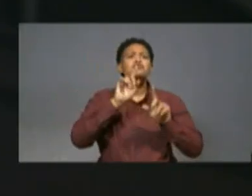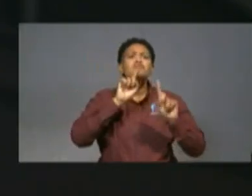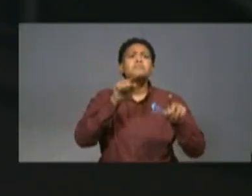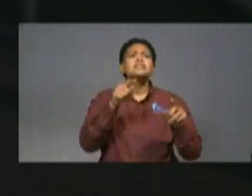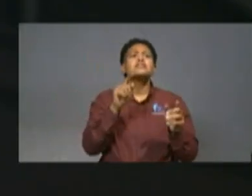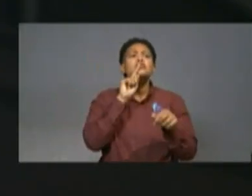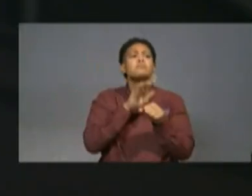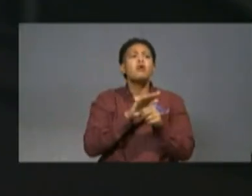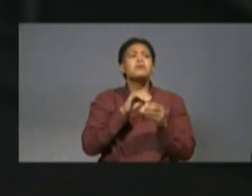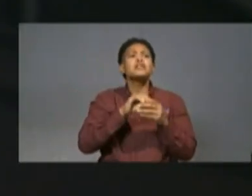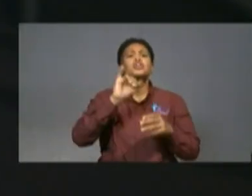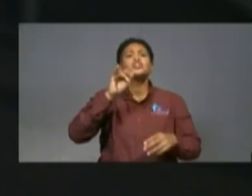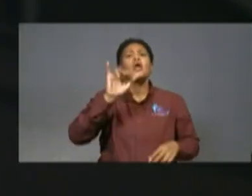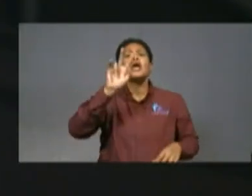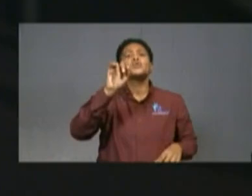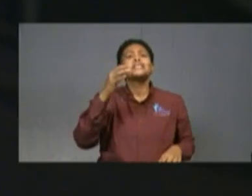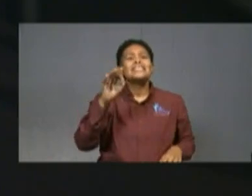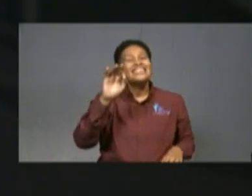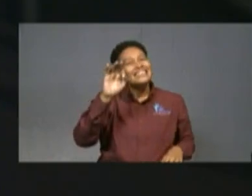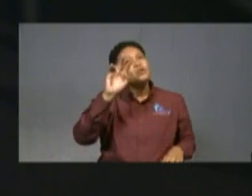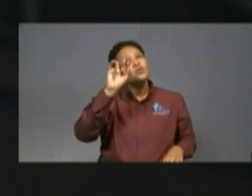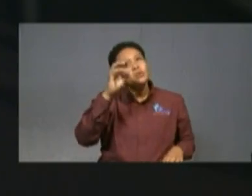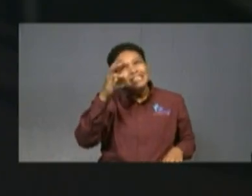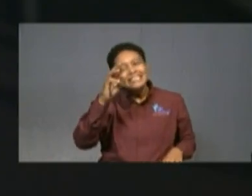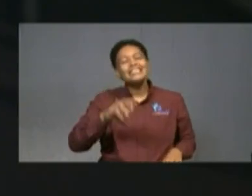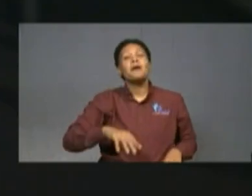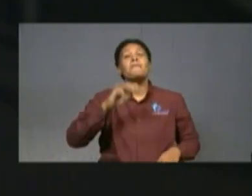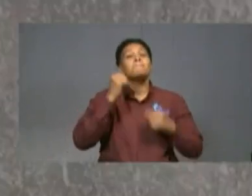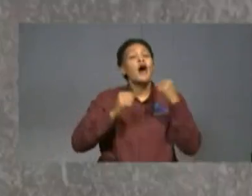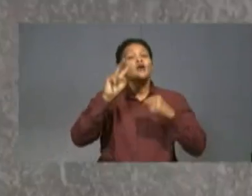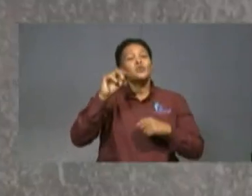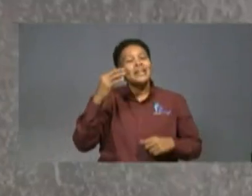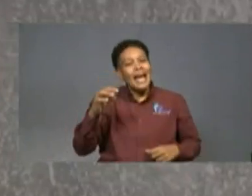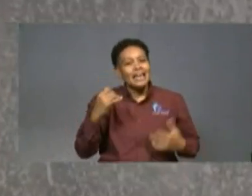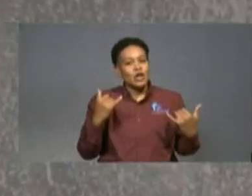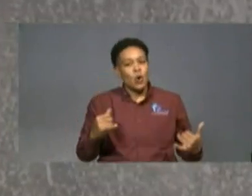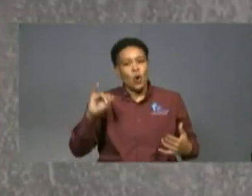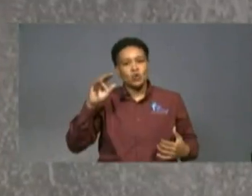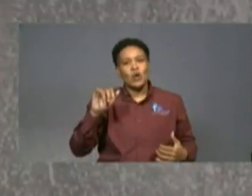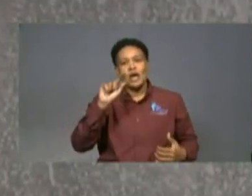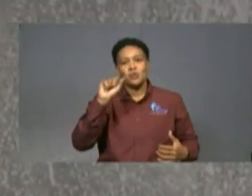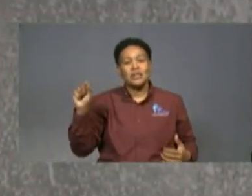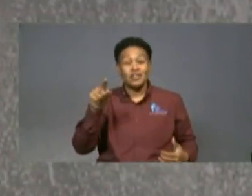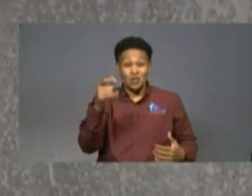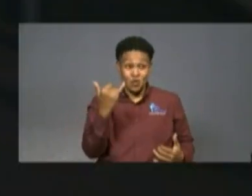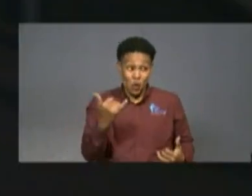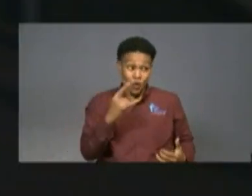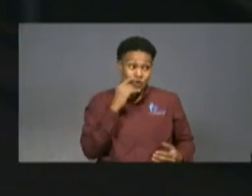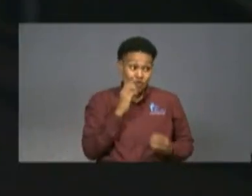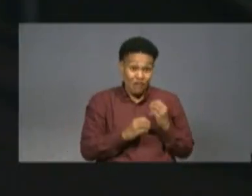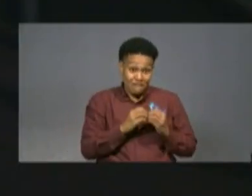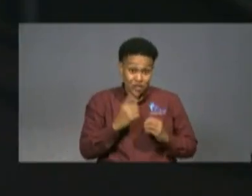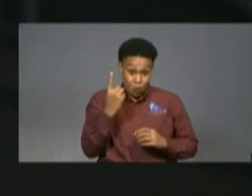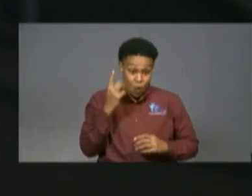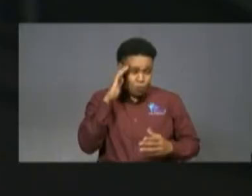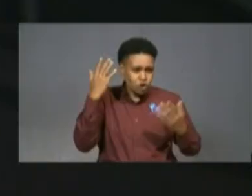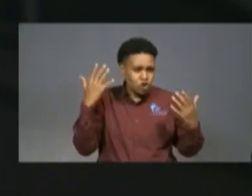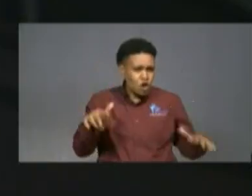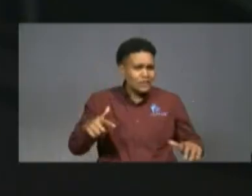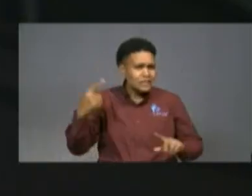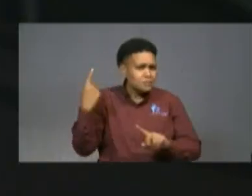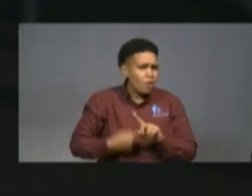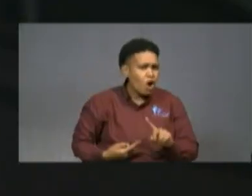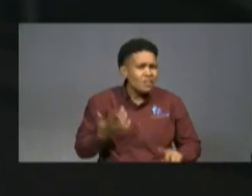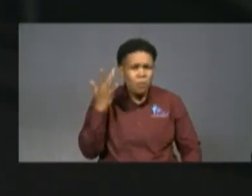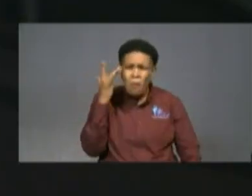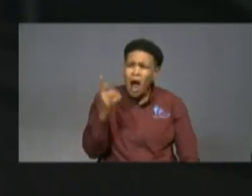March 2019, and again in July 2020. You're now saying in this manifesto that the renovation of one will be done by this month. But why did this